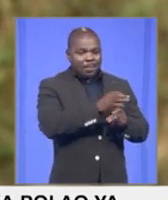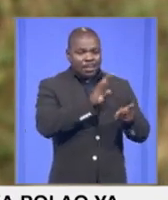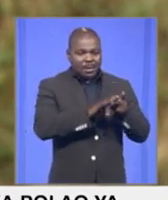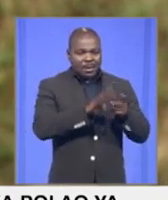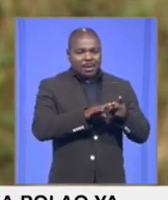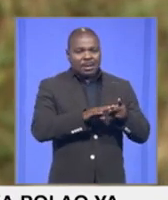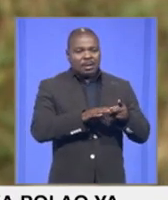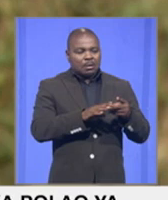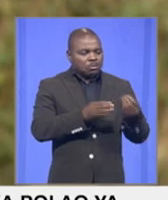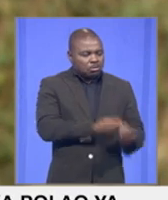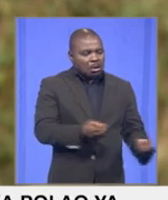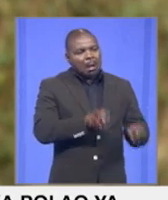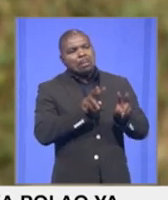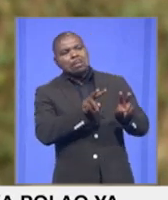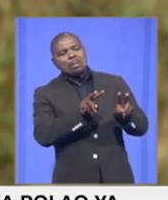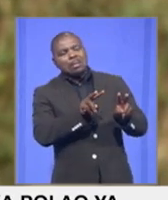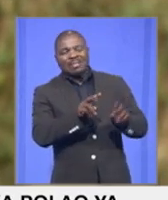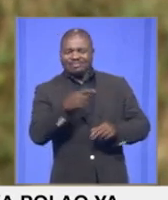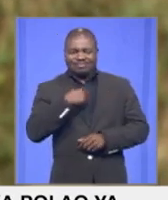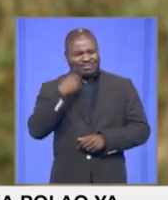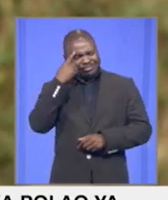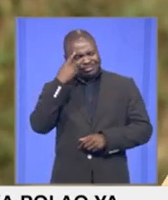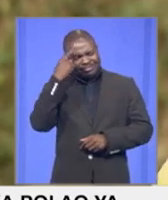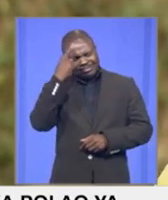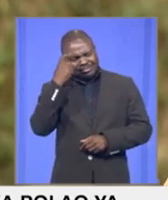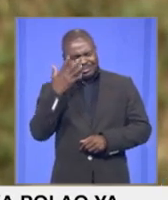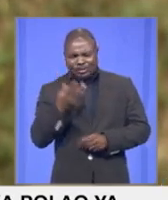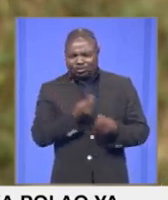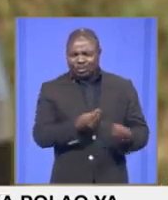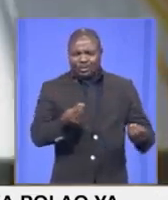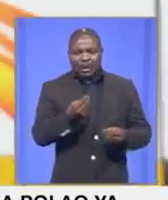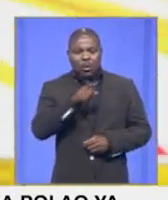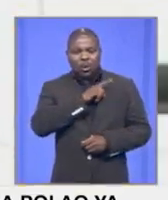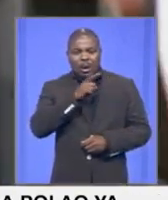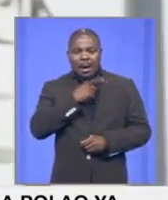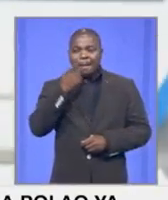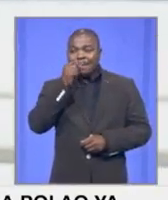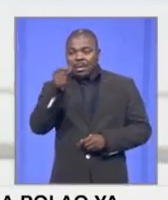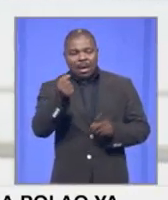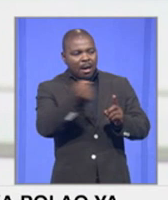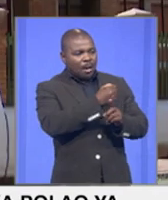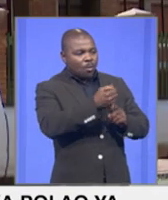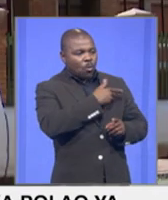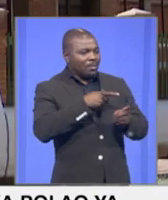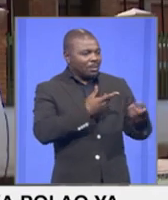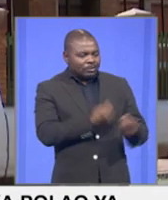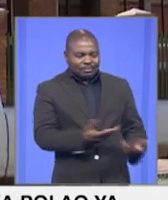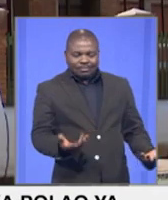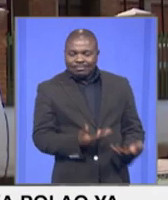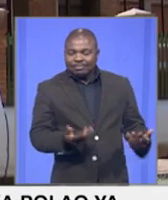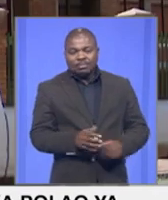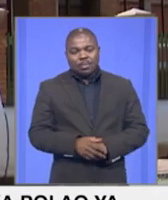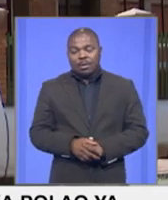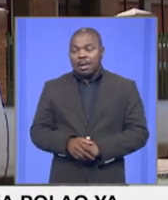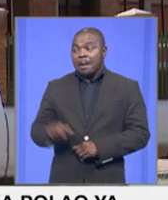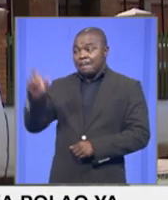be looking there. So I wonder what about the kids whenever the man is still abusing the woman. Melaelo o ile a